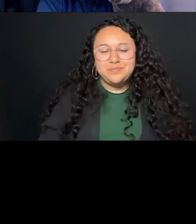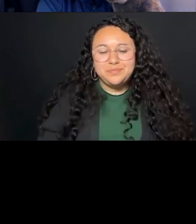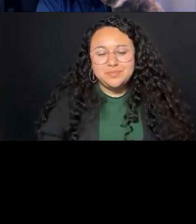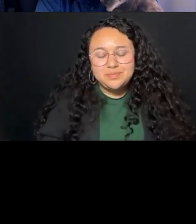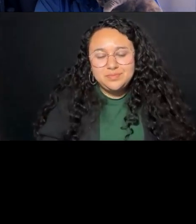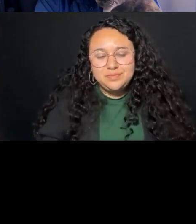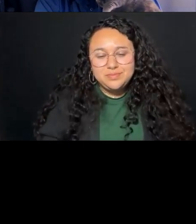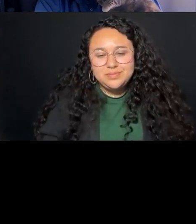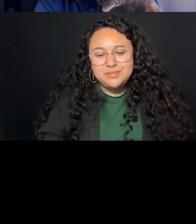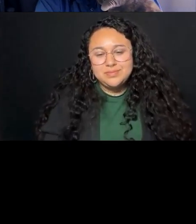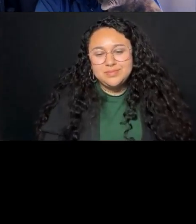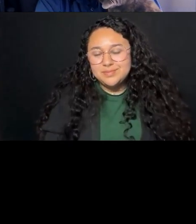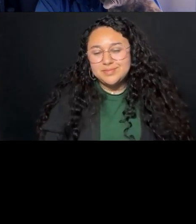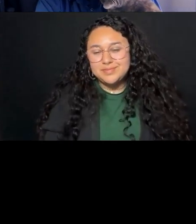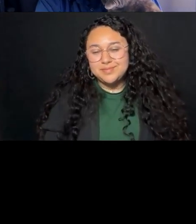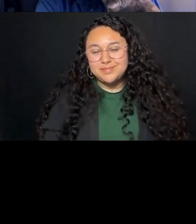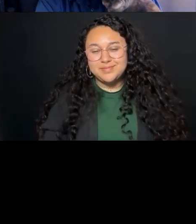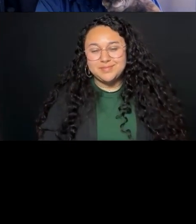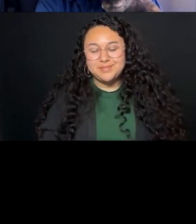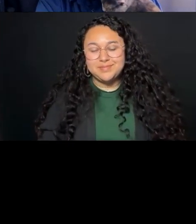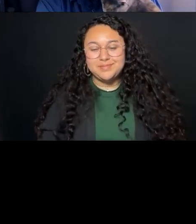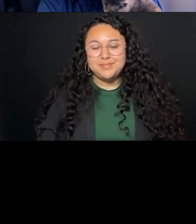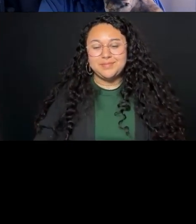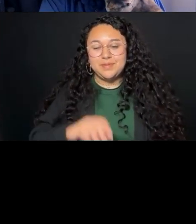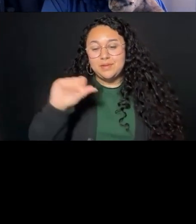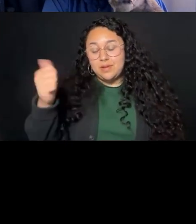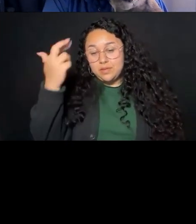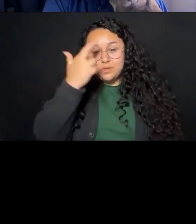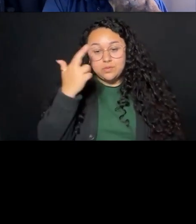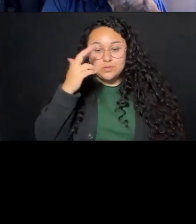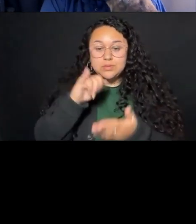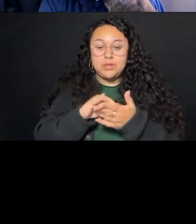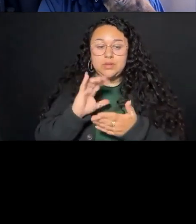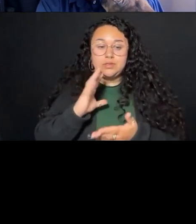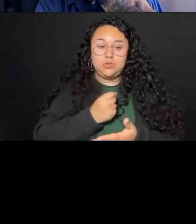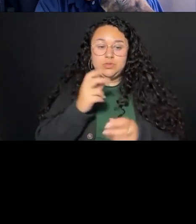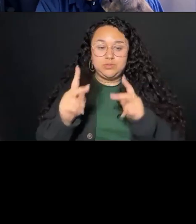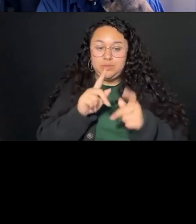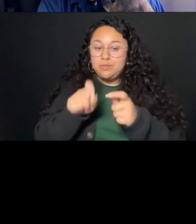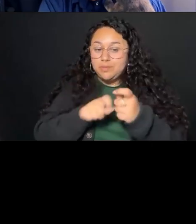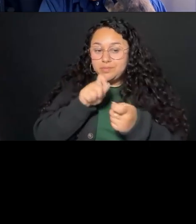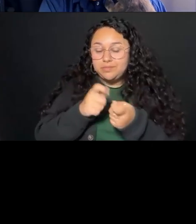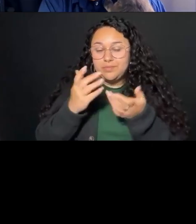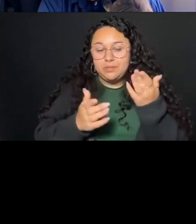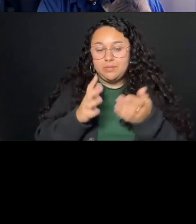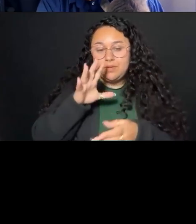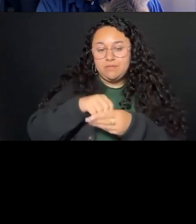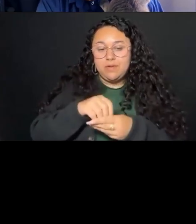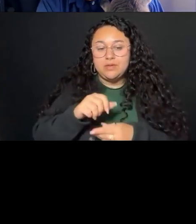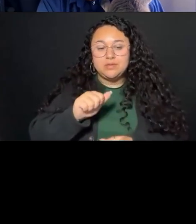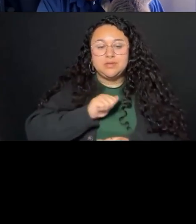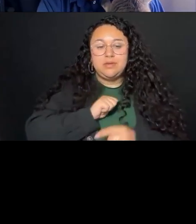So what are some other reasons that trans people in particular might be engaging in self-injury?